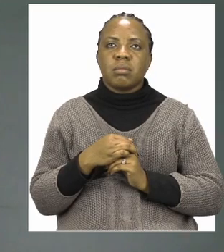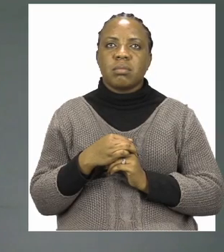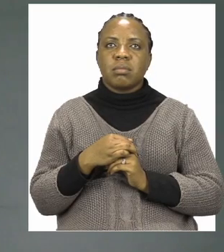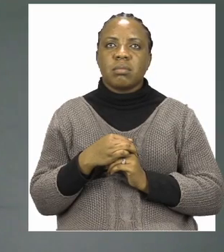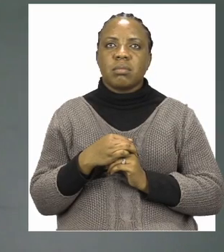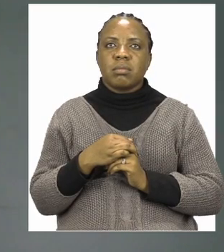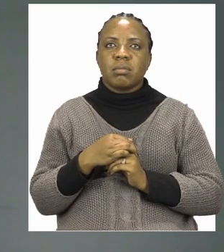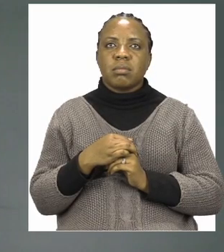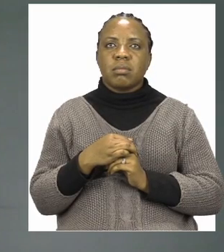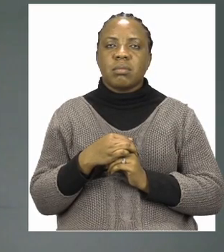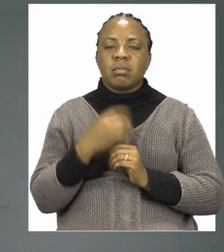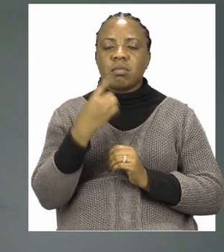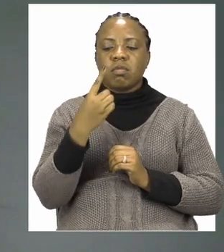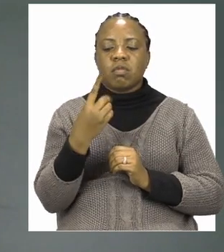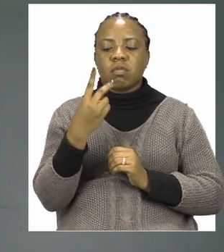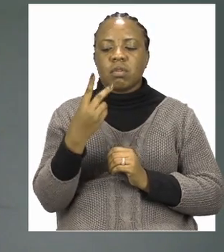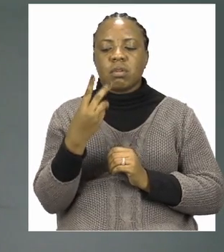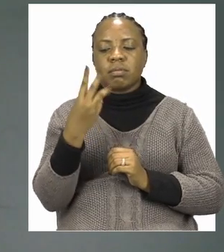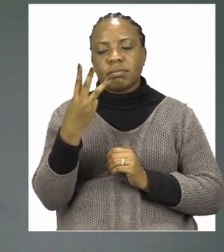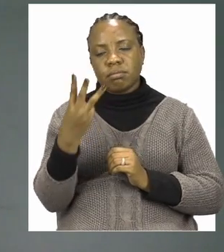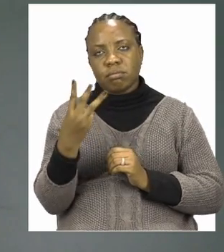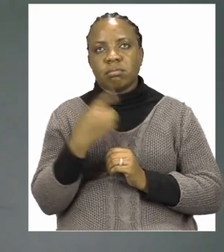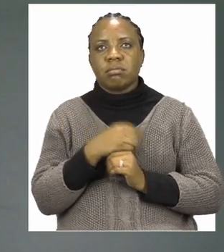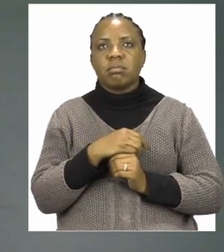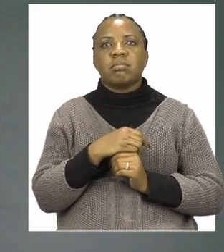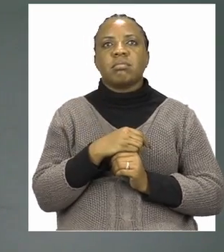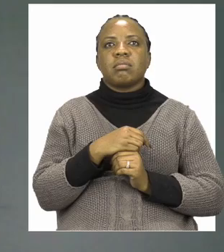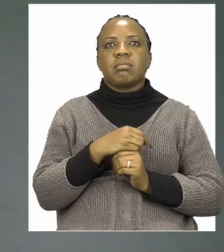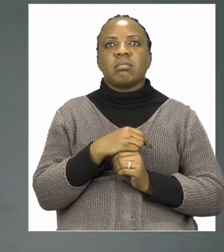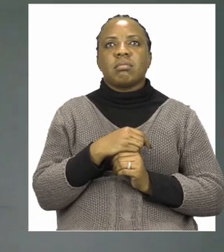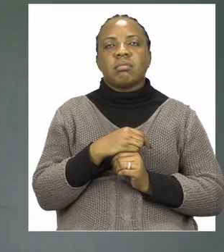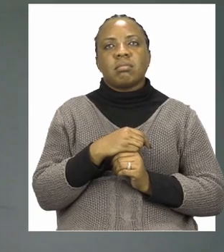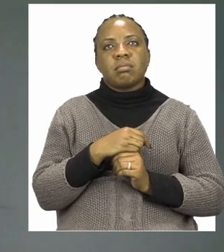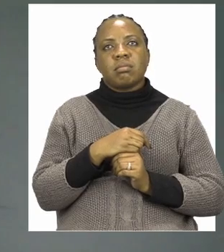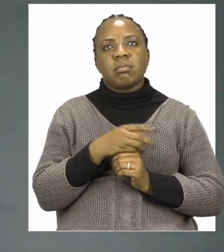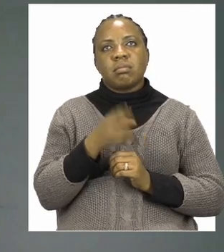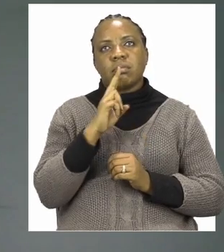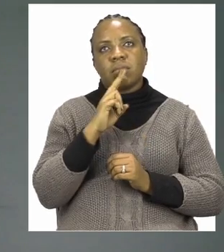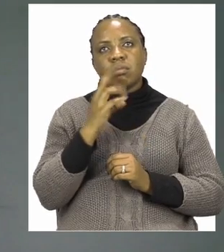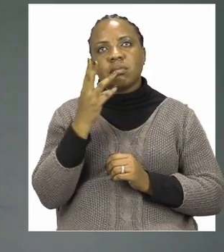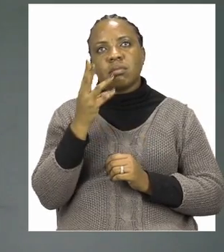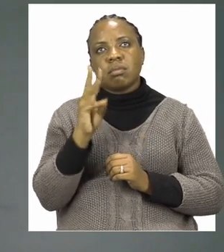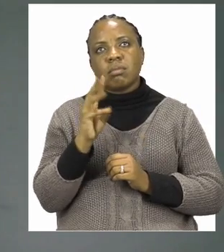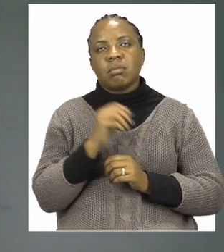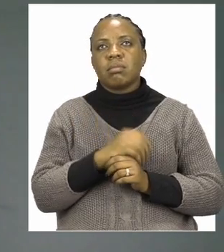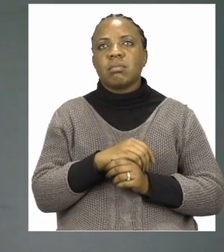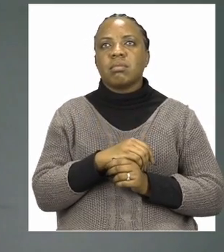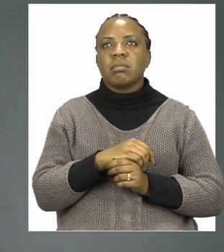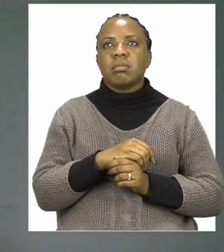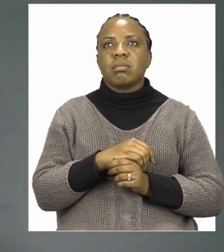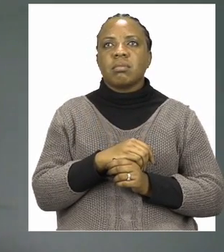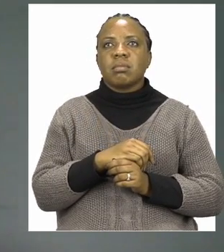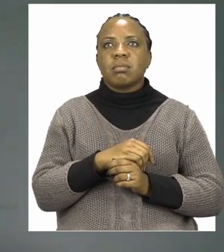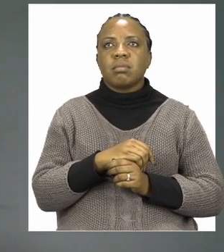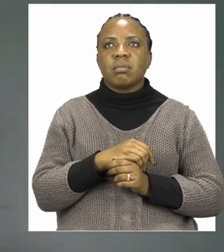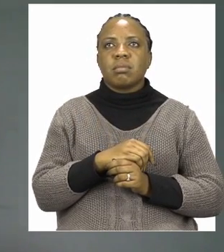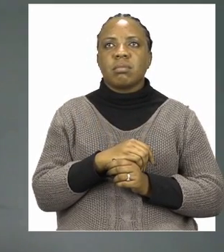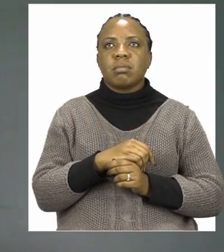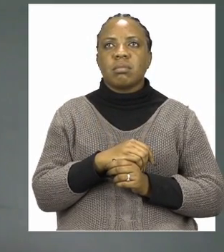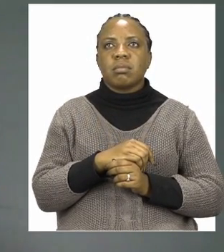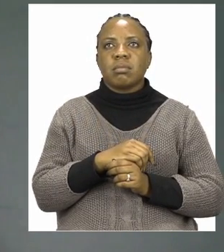say 4, 5, 6. So we know that the next answer is